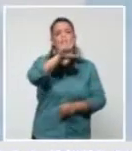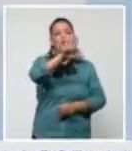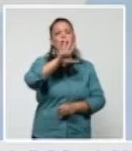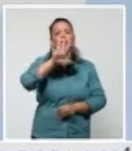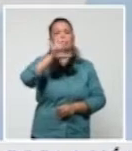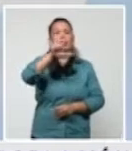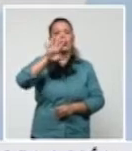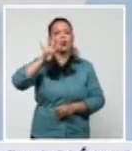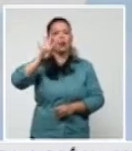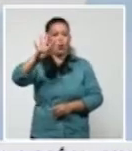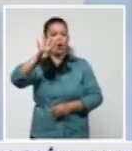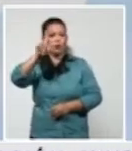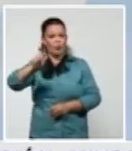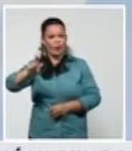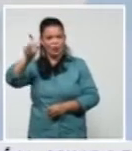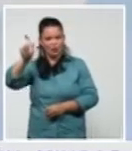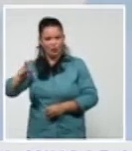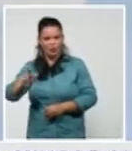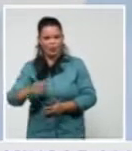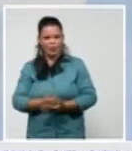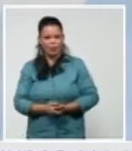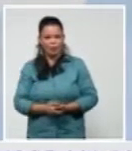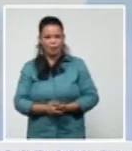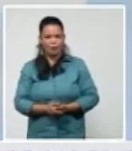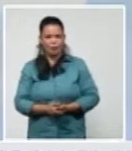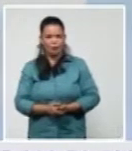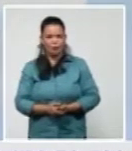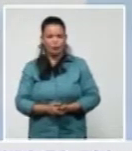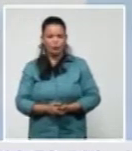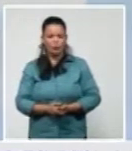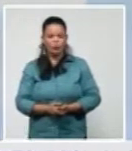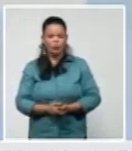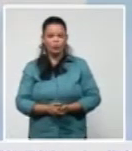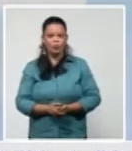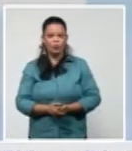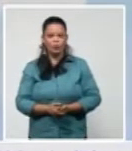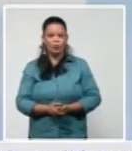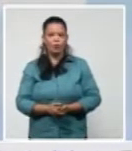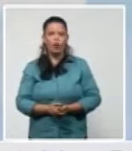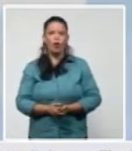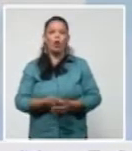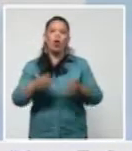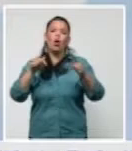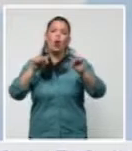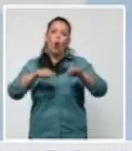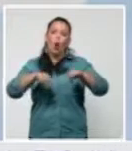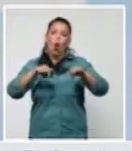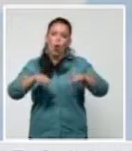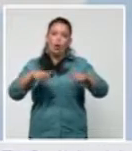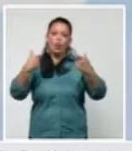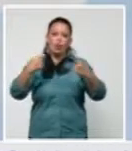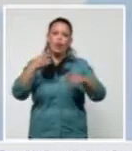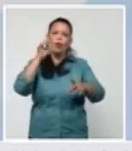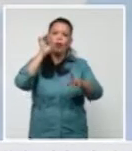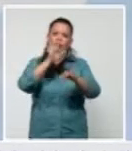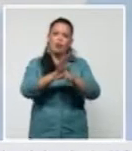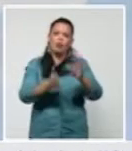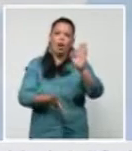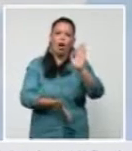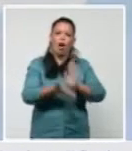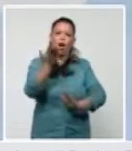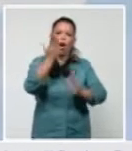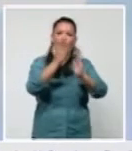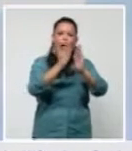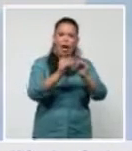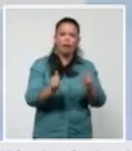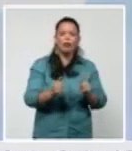7,228 people who have been diagnosed with the virus thus far in Cuba, 554 are active hospitalized